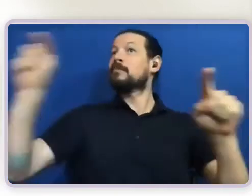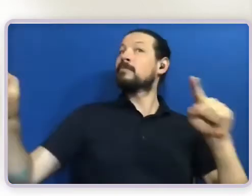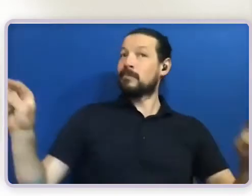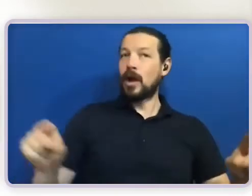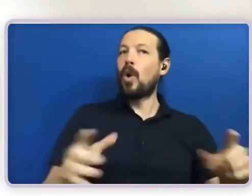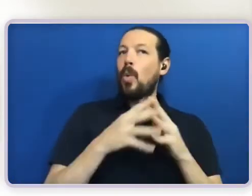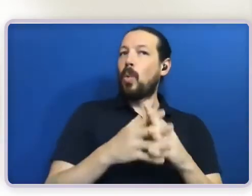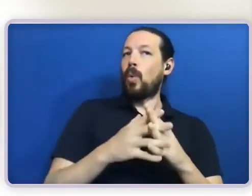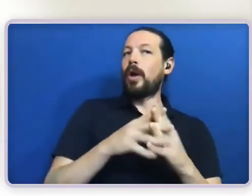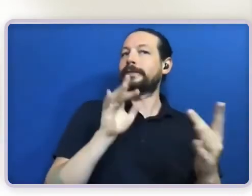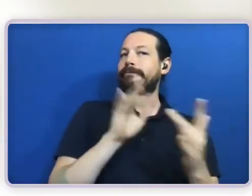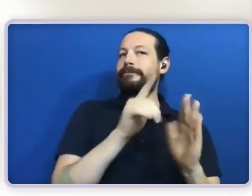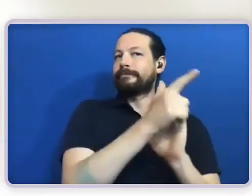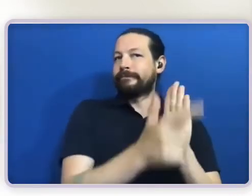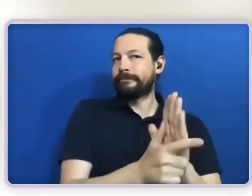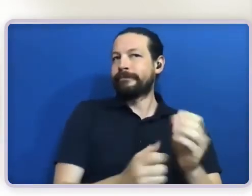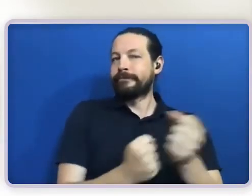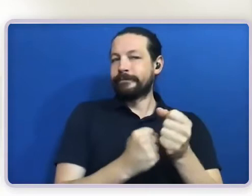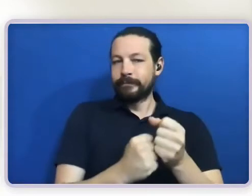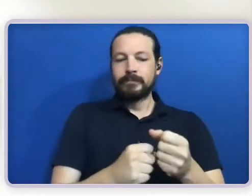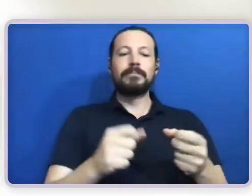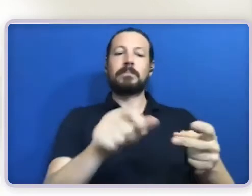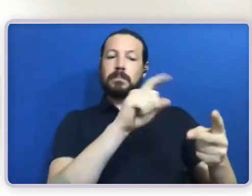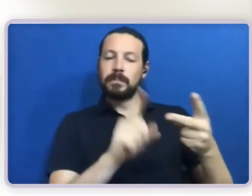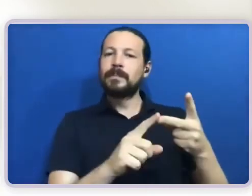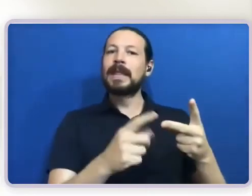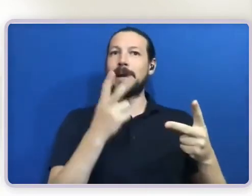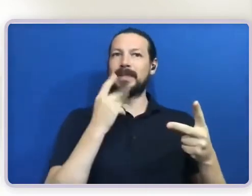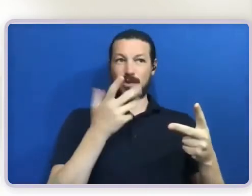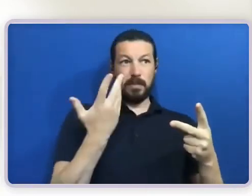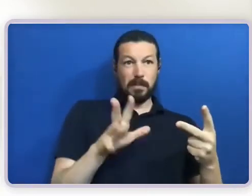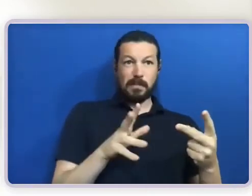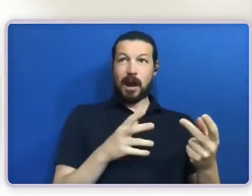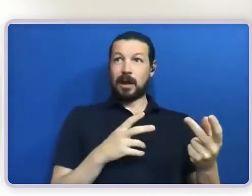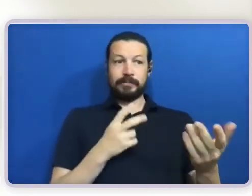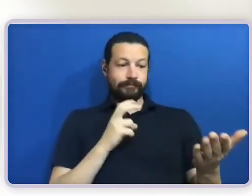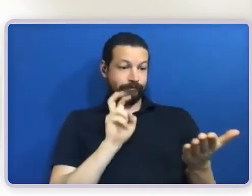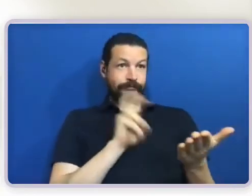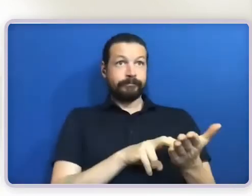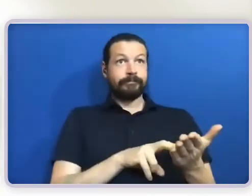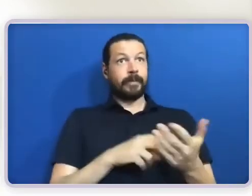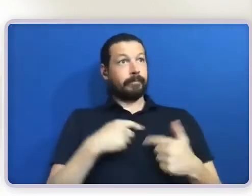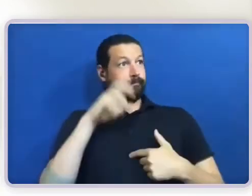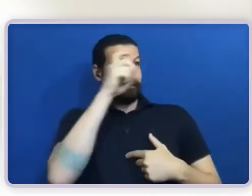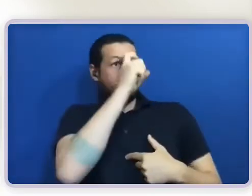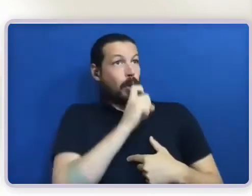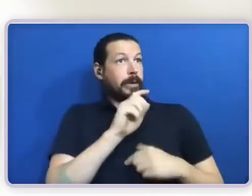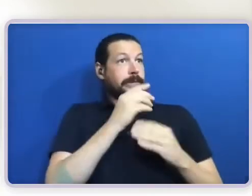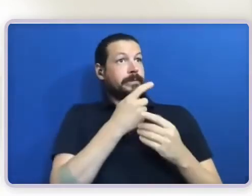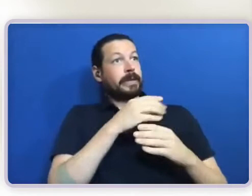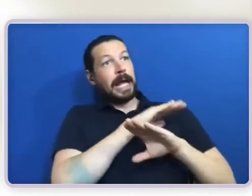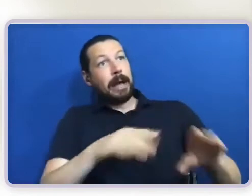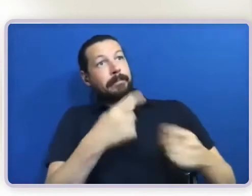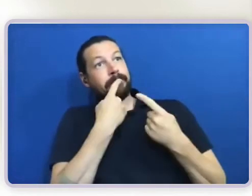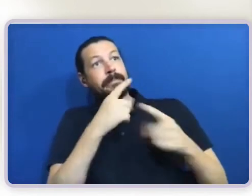If you have signed a confidentiality or non-disclosure agreement that is meant to stop you from telling part